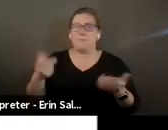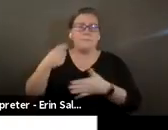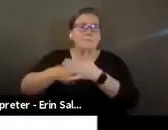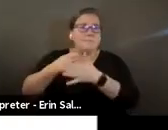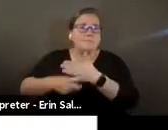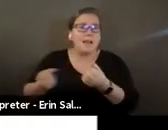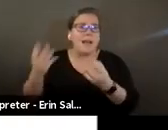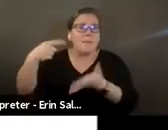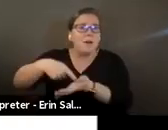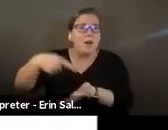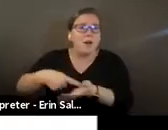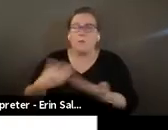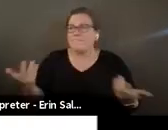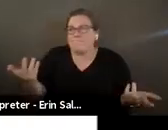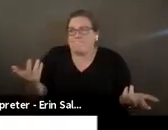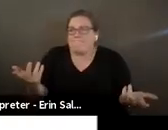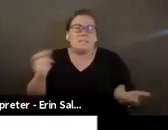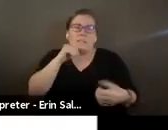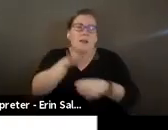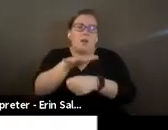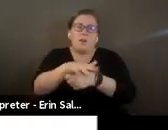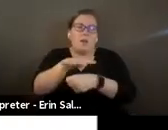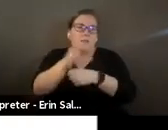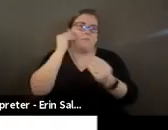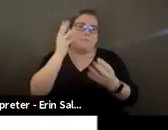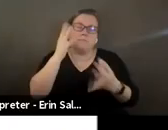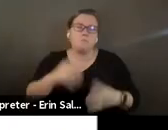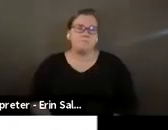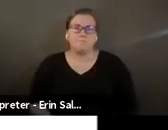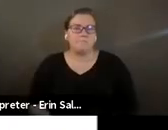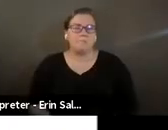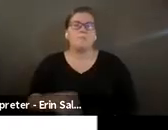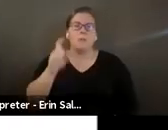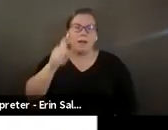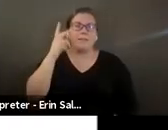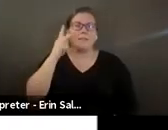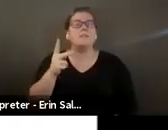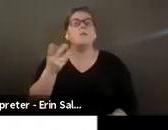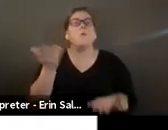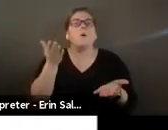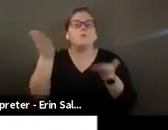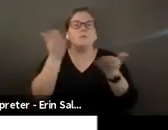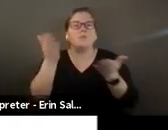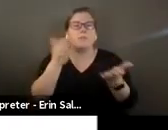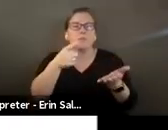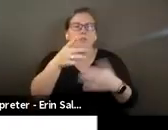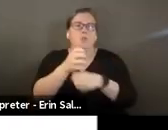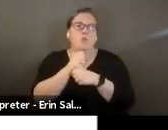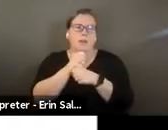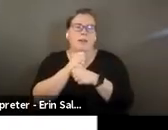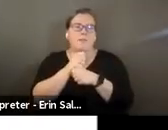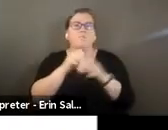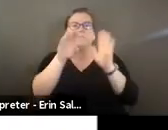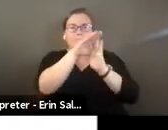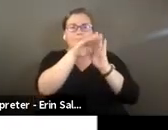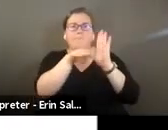they owe on there. That is not sufficient. We will need to see your service information so that we can see, oh